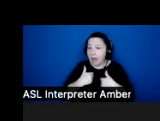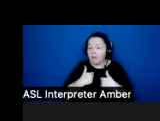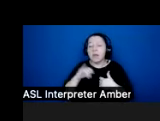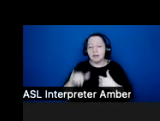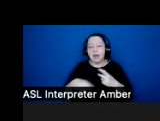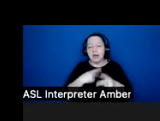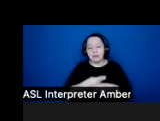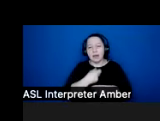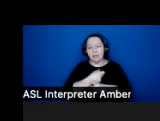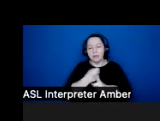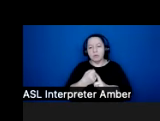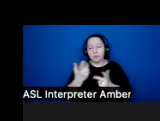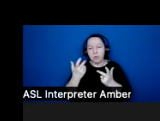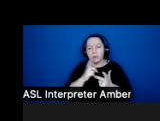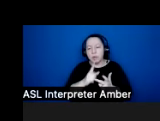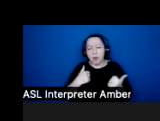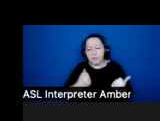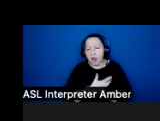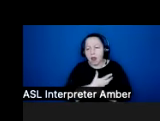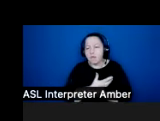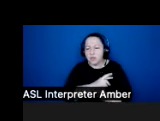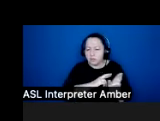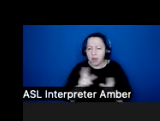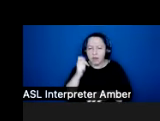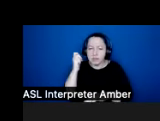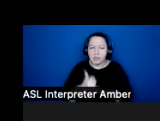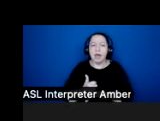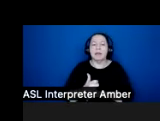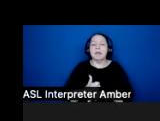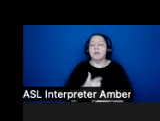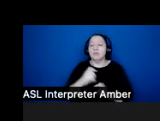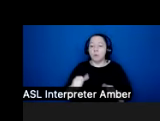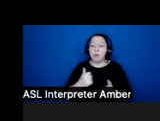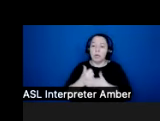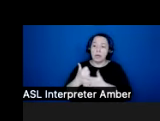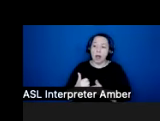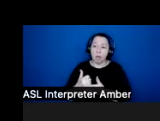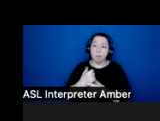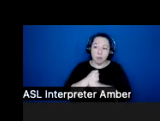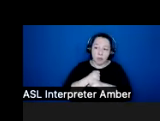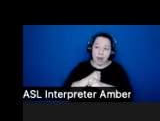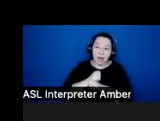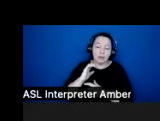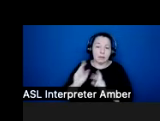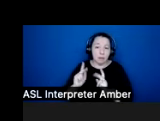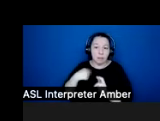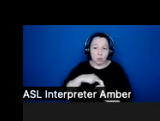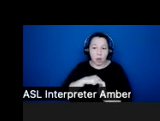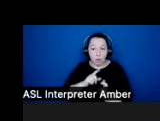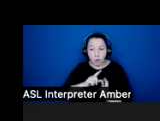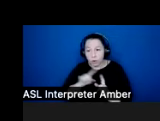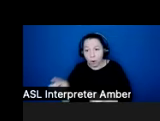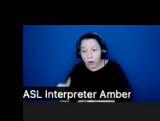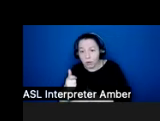the victim that we're going to assist, but our advocates. Because it is a hard job,